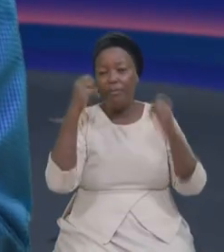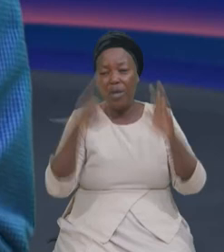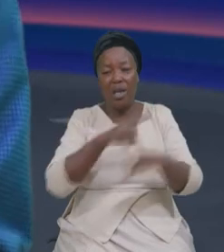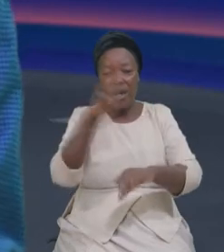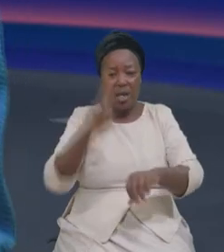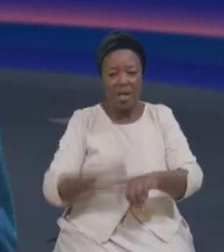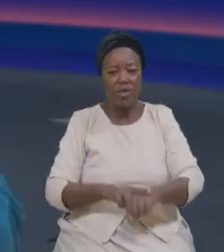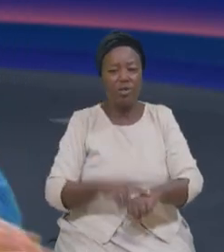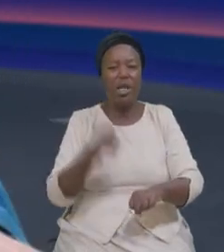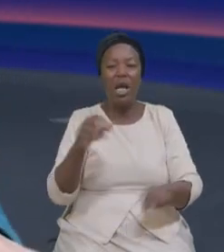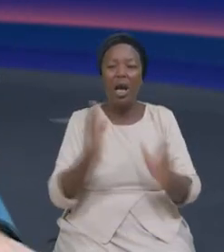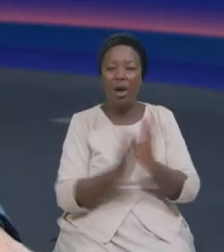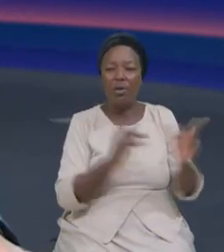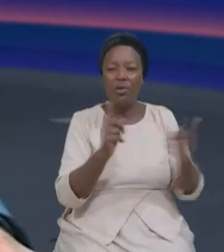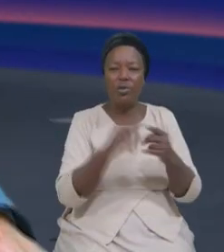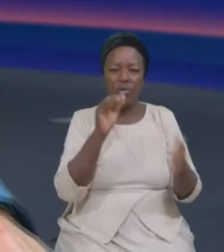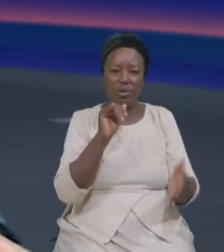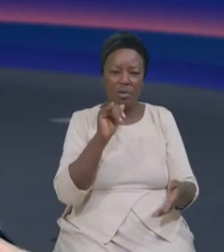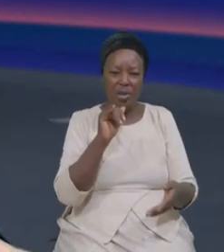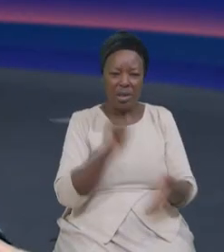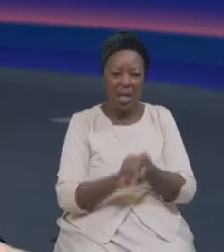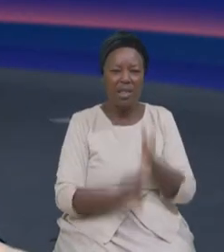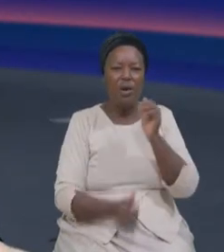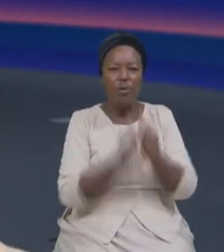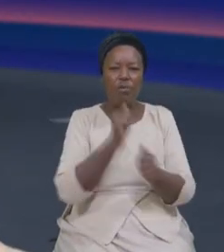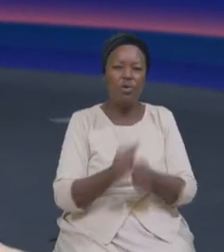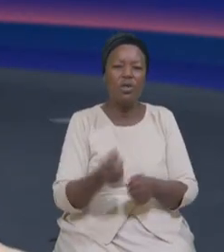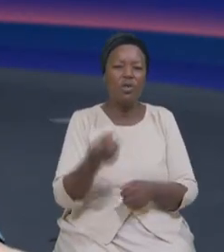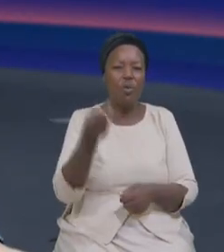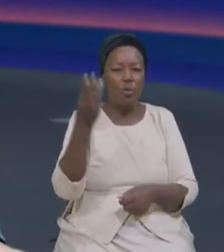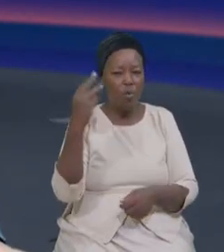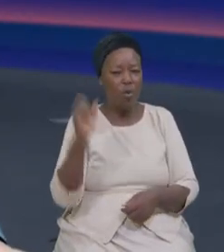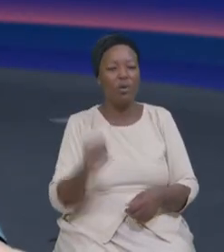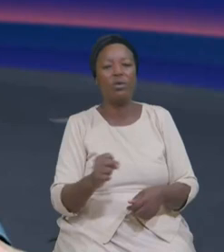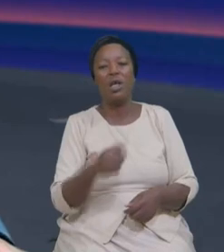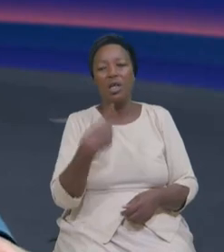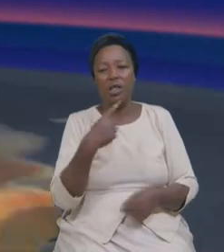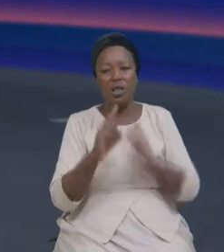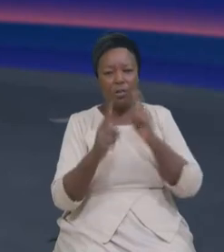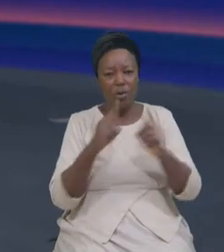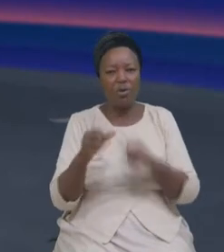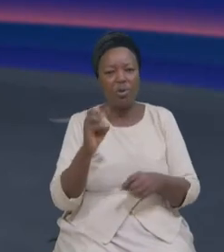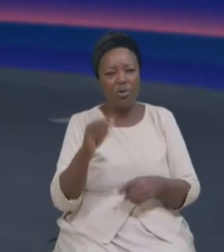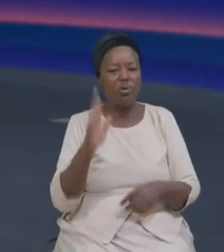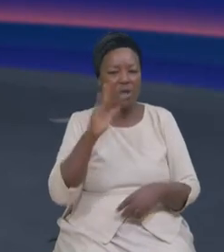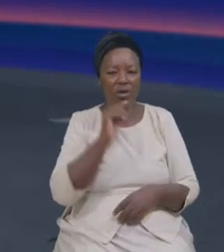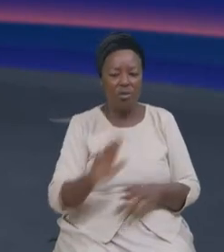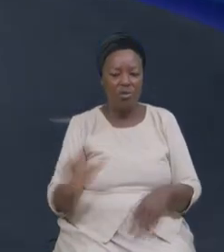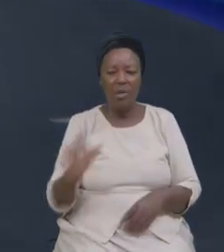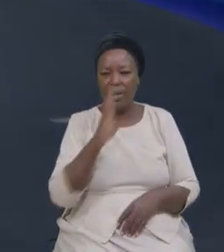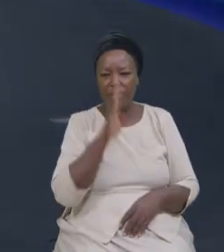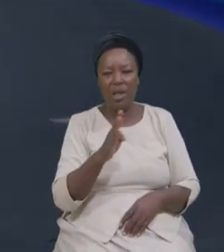according to that which was spoken, so shall thy seed be. And then we're told